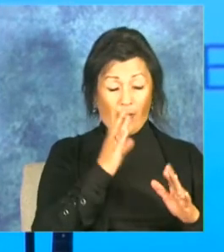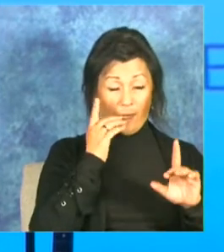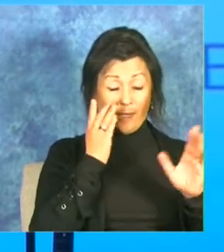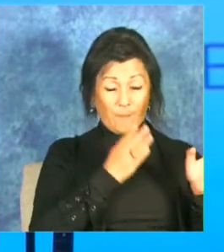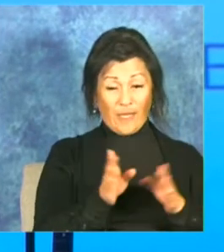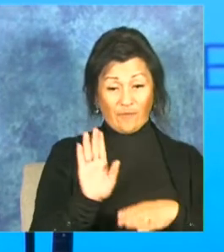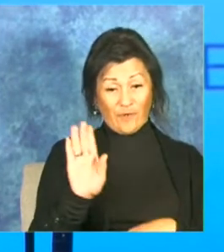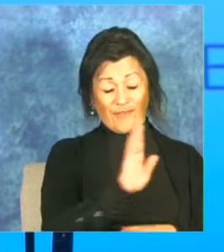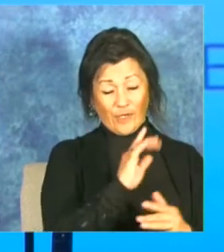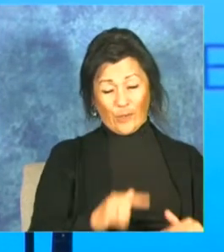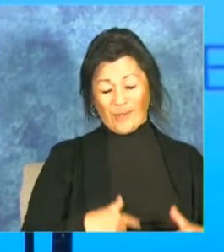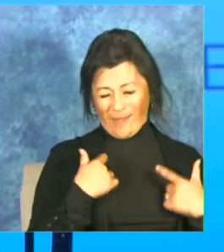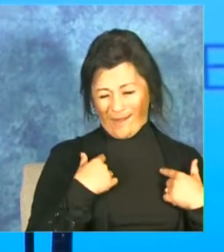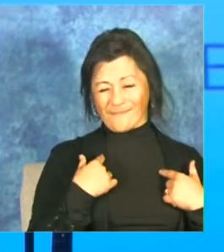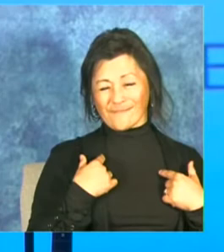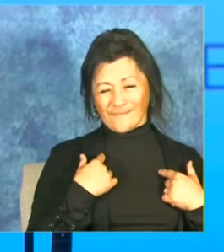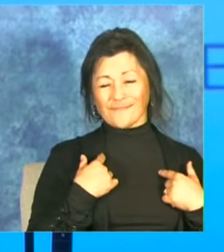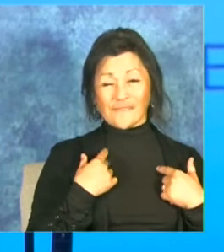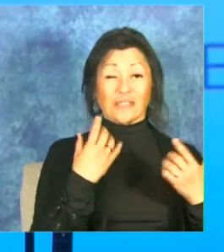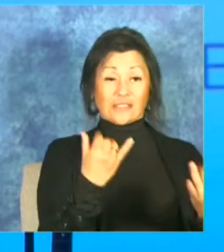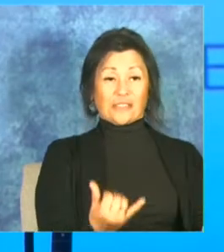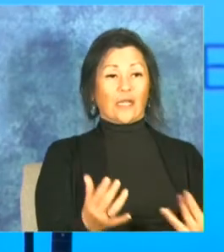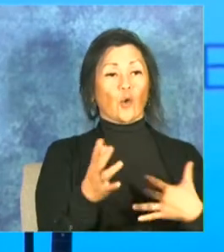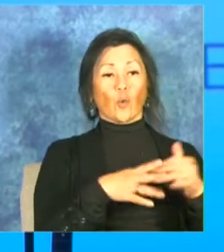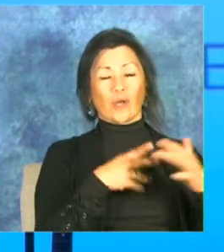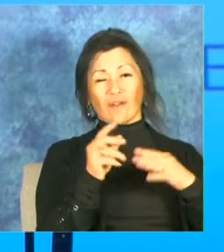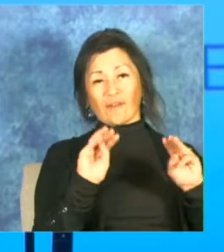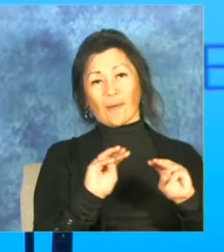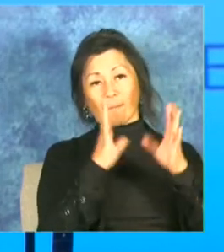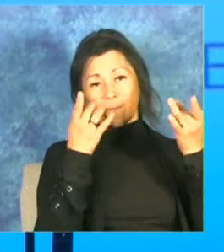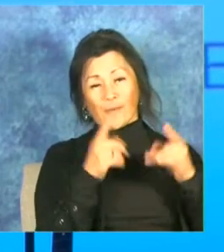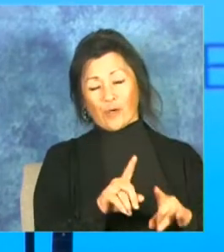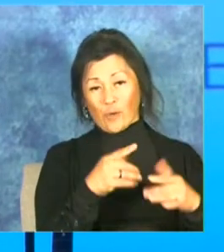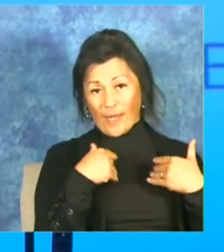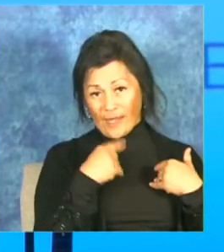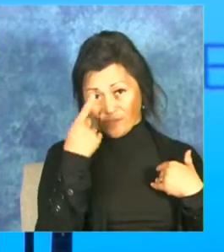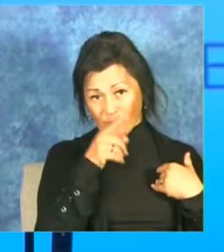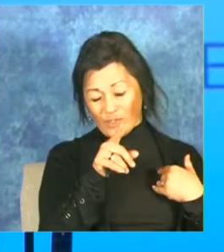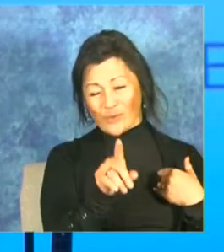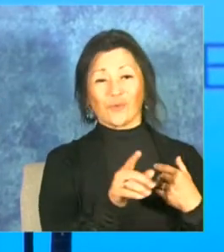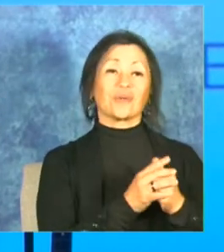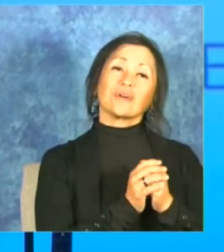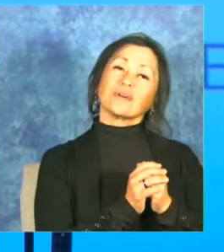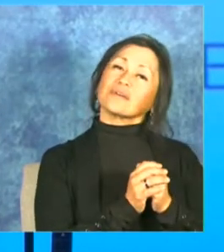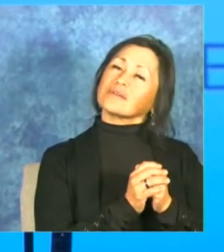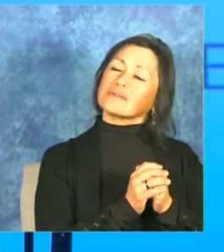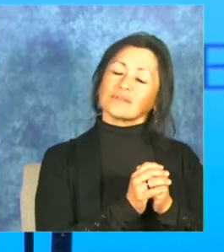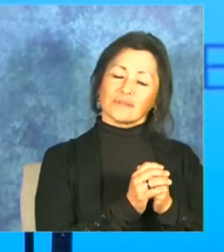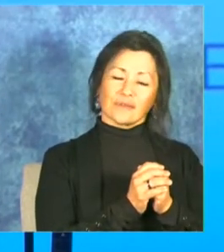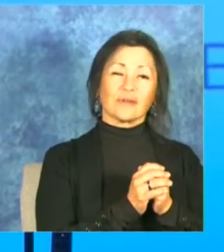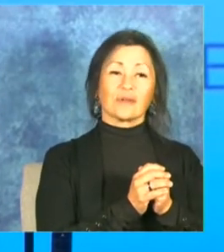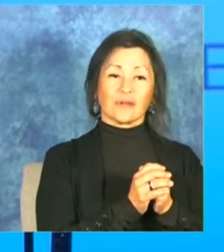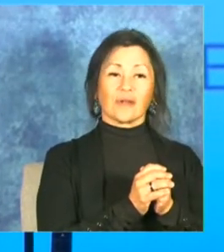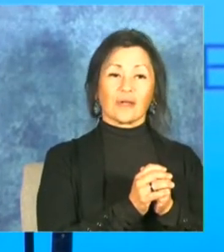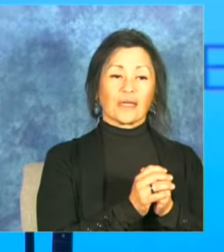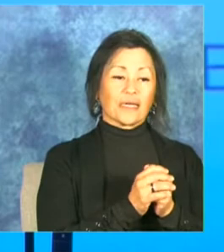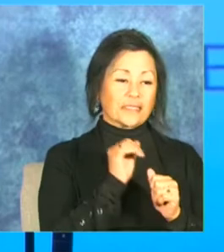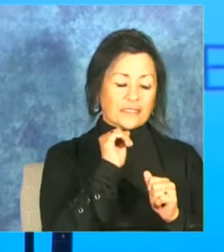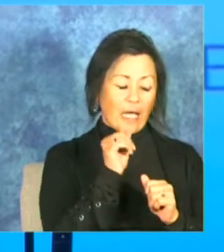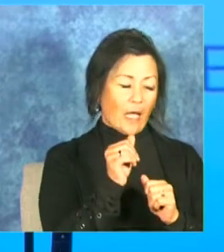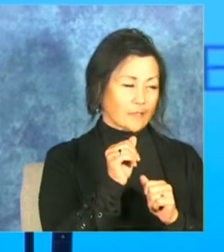for their life. And today, whatever miracle God has for you, it isn't